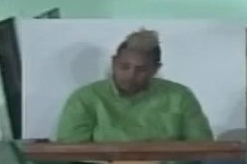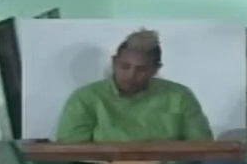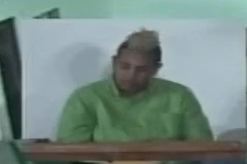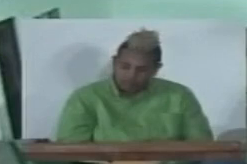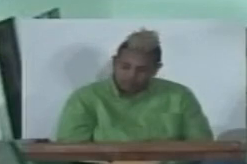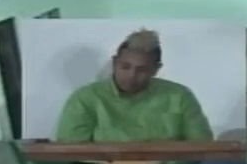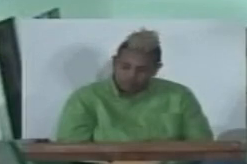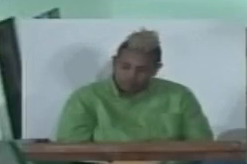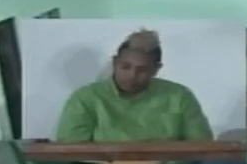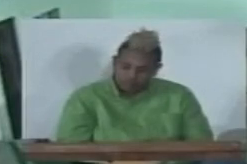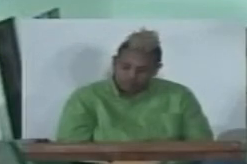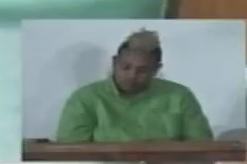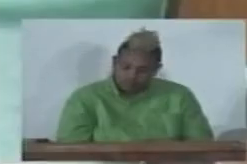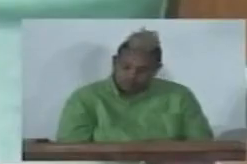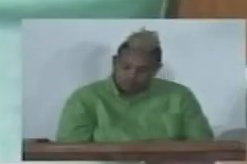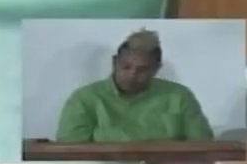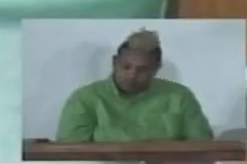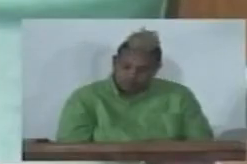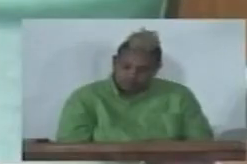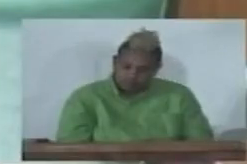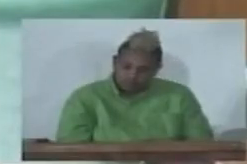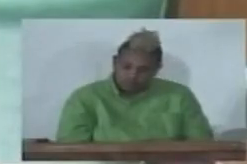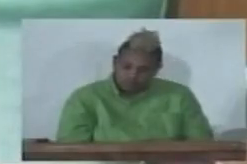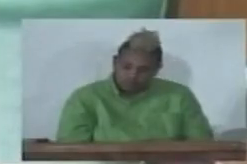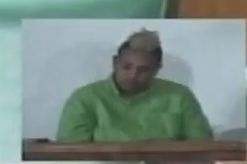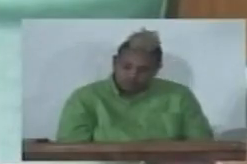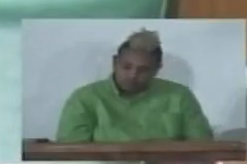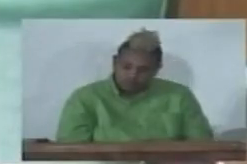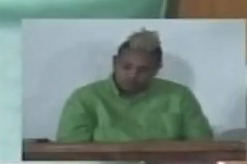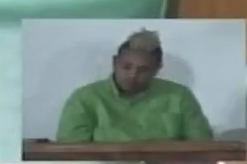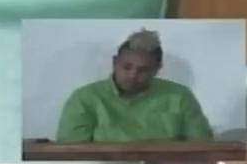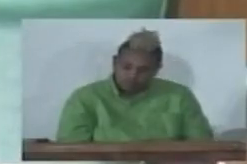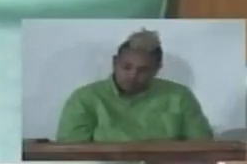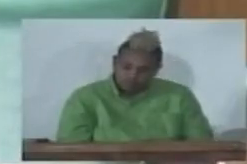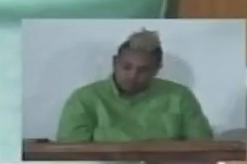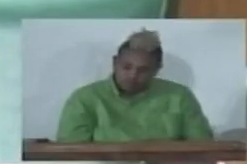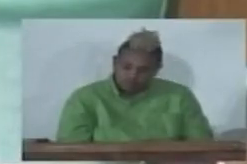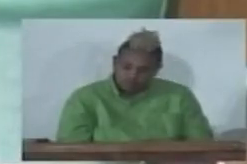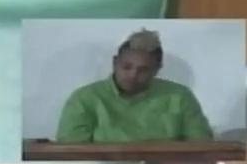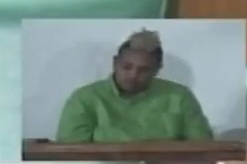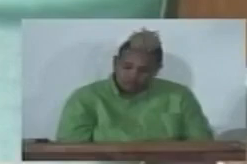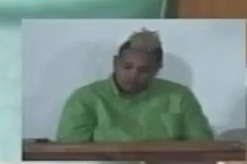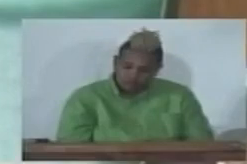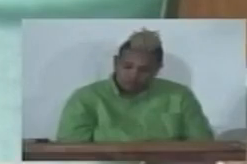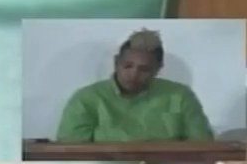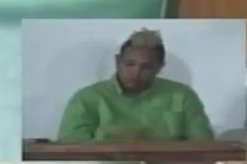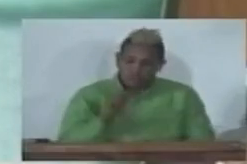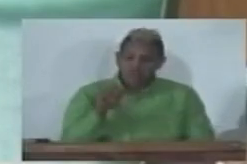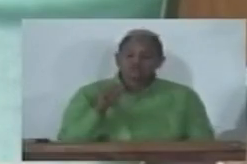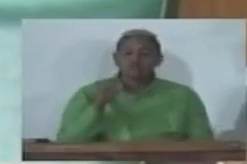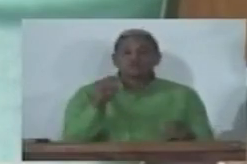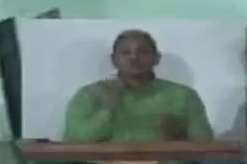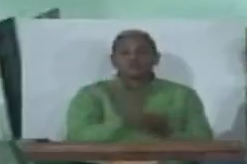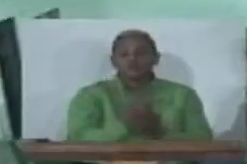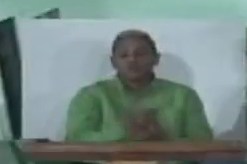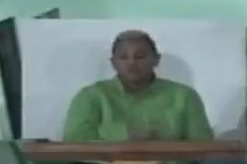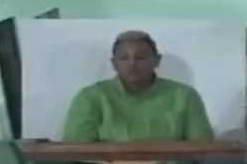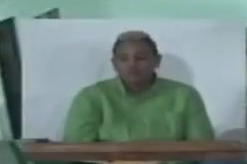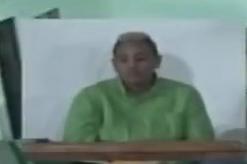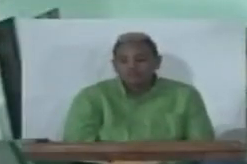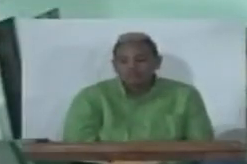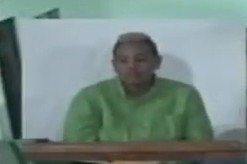out of an abundance of caution, Mr. President, I will ask that the motion be approved. I'm